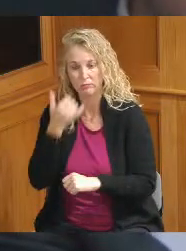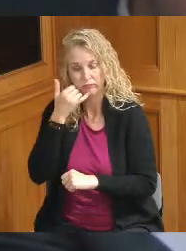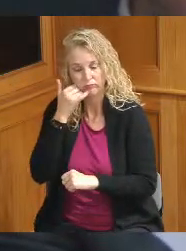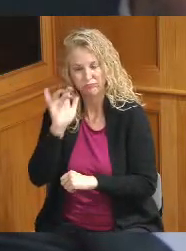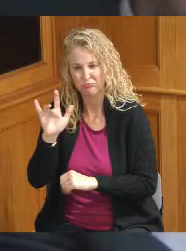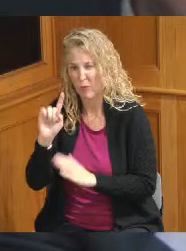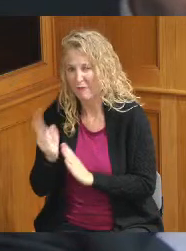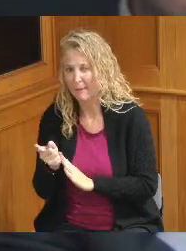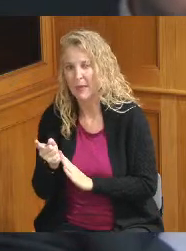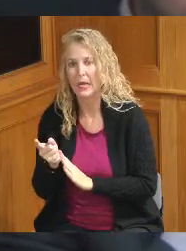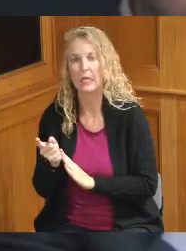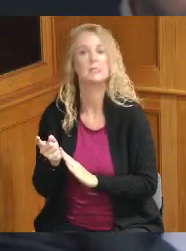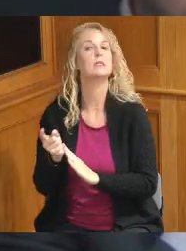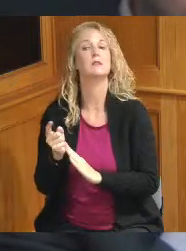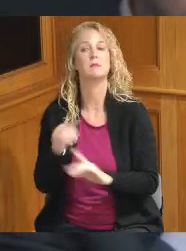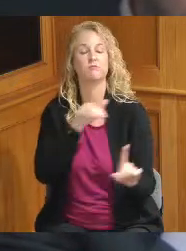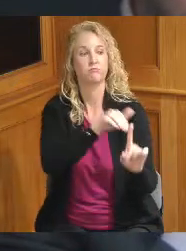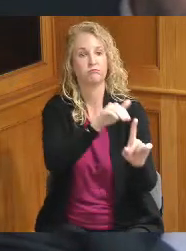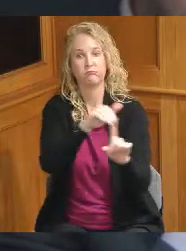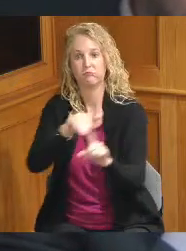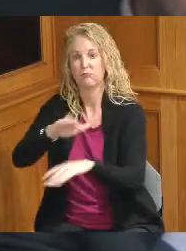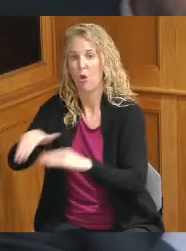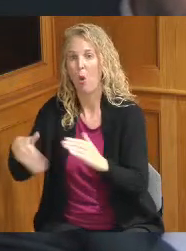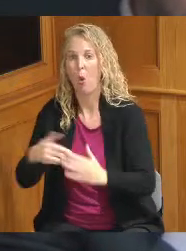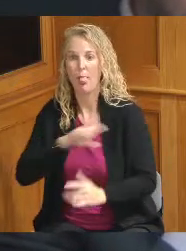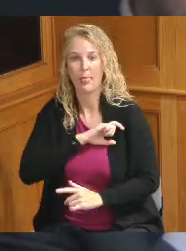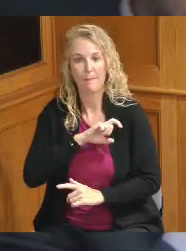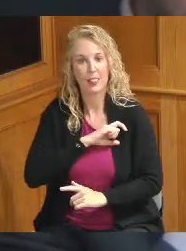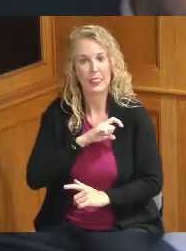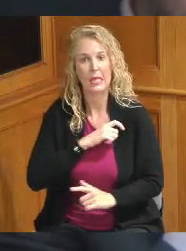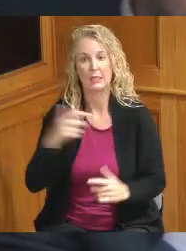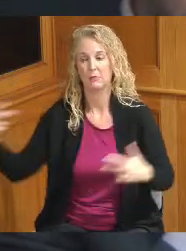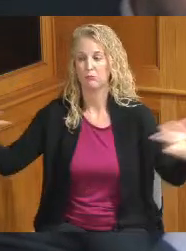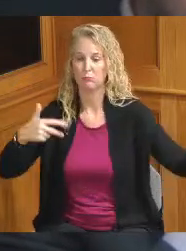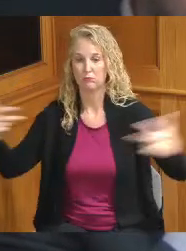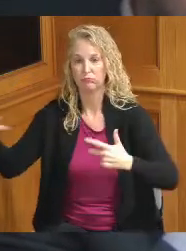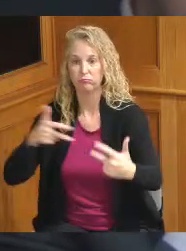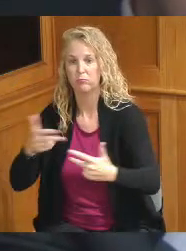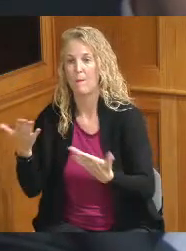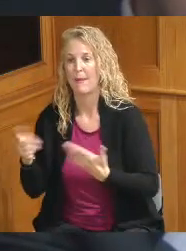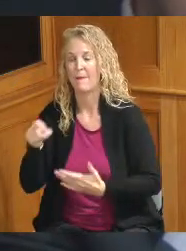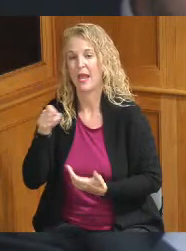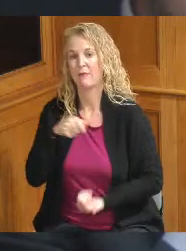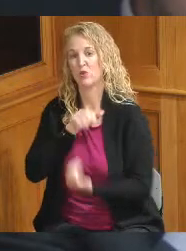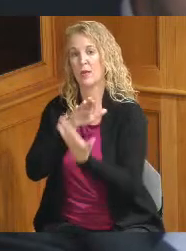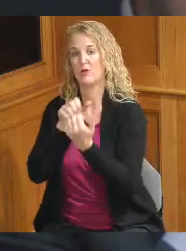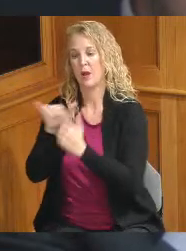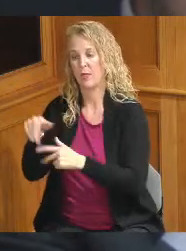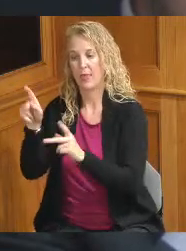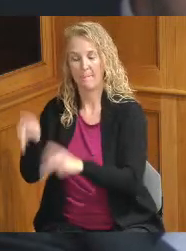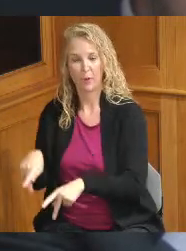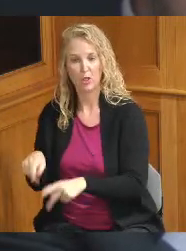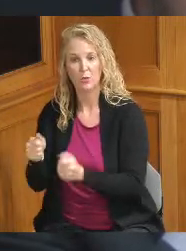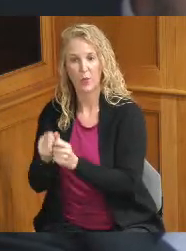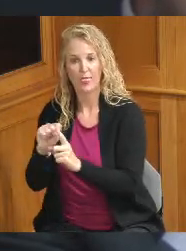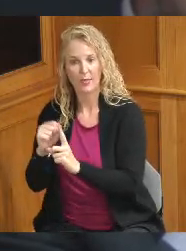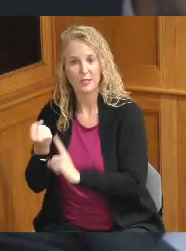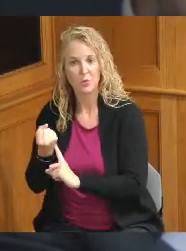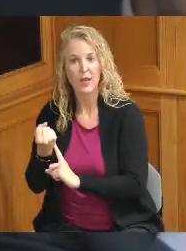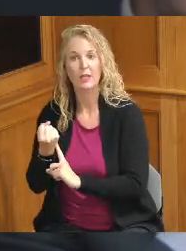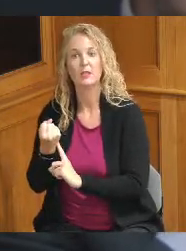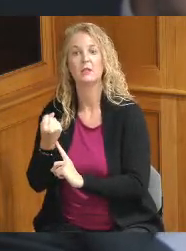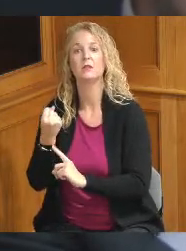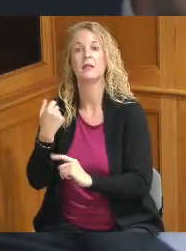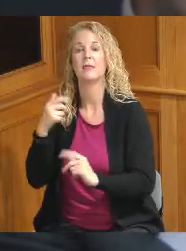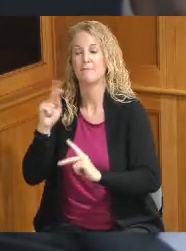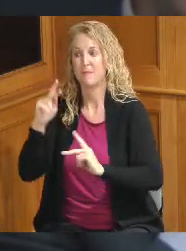She alerted all the jurisdictions that might be impacted or might have to interface with that situation, made sure they were on